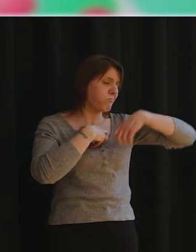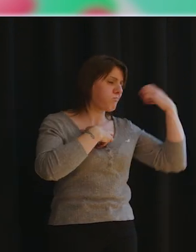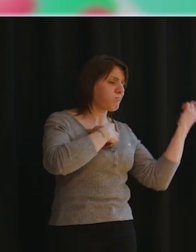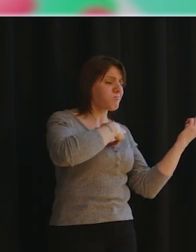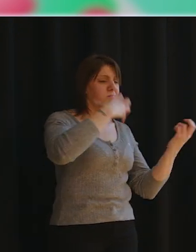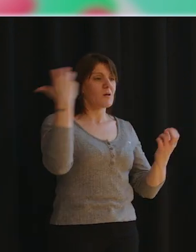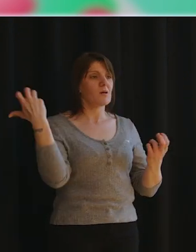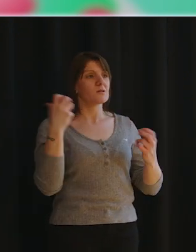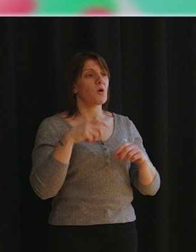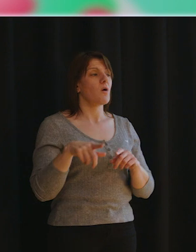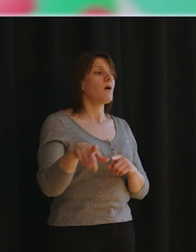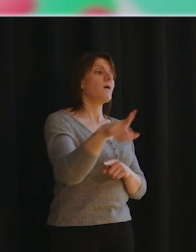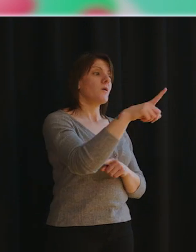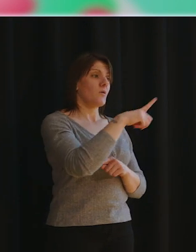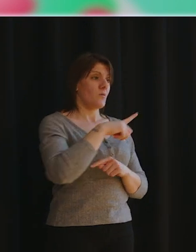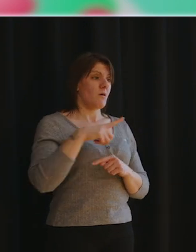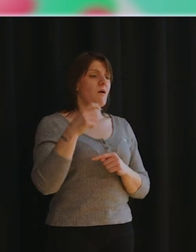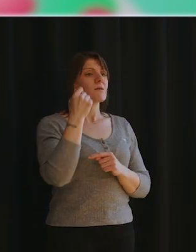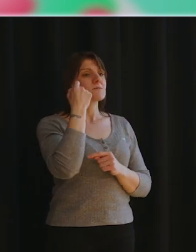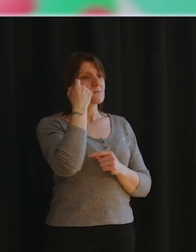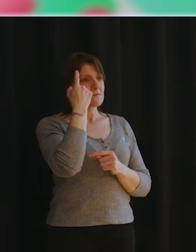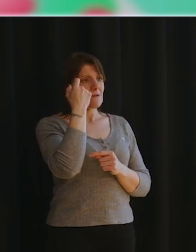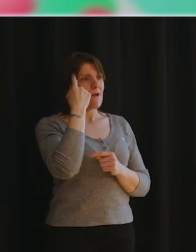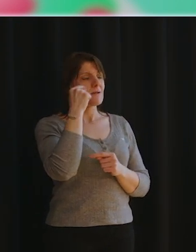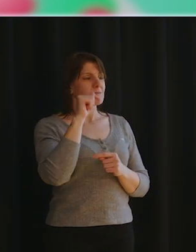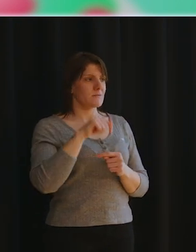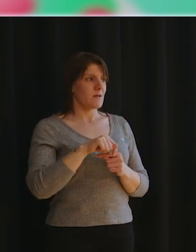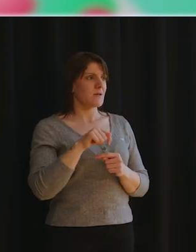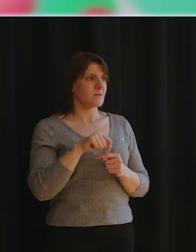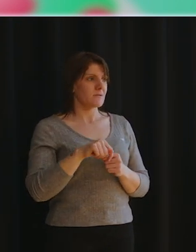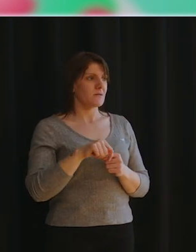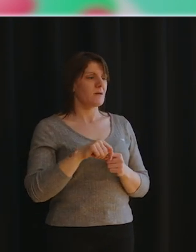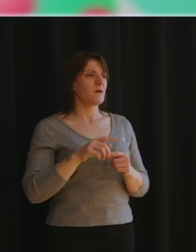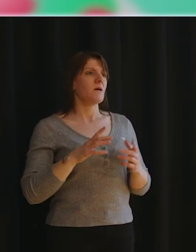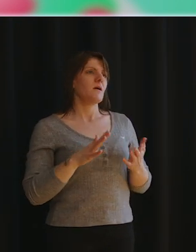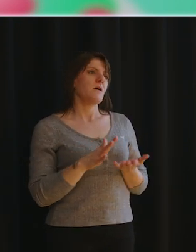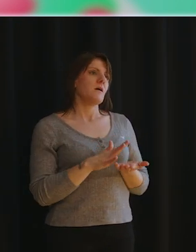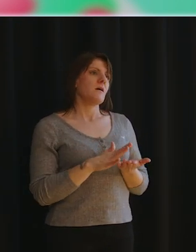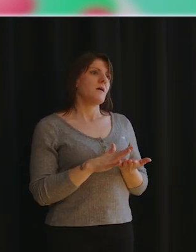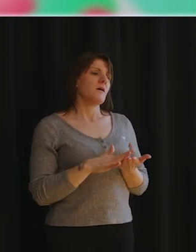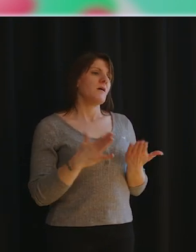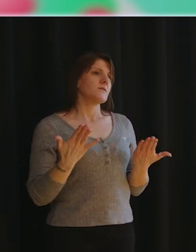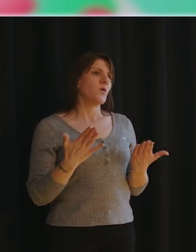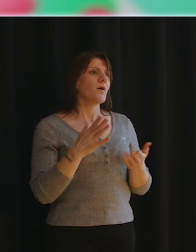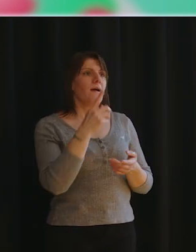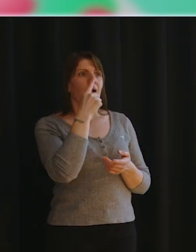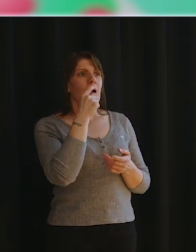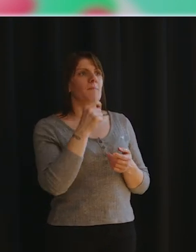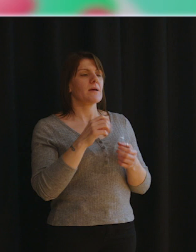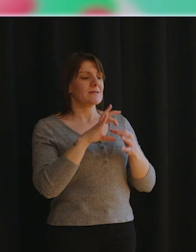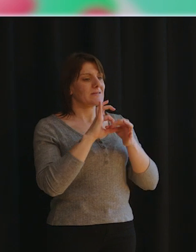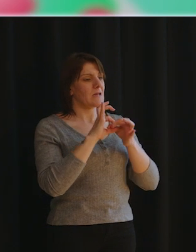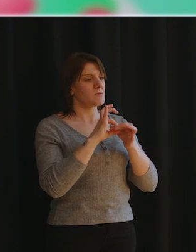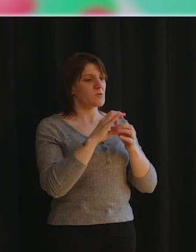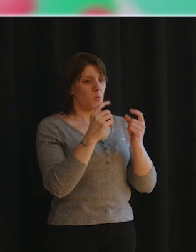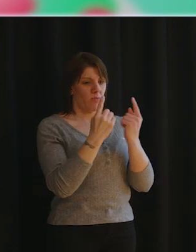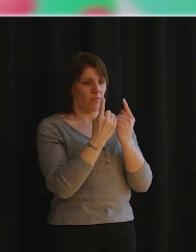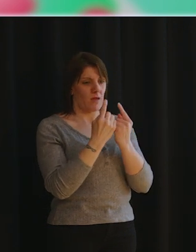that sometimes a rub point is around an attachment to an object or a